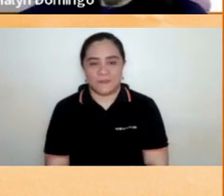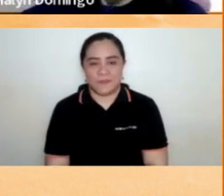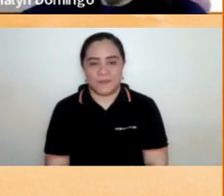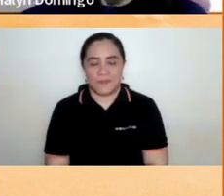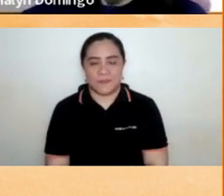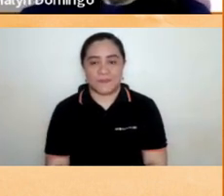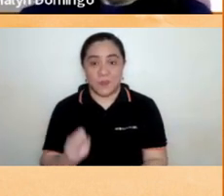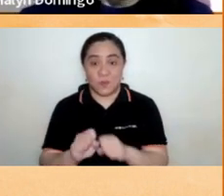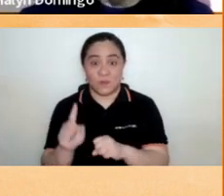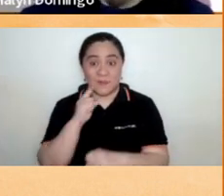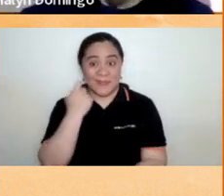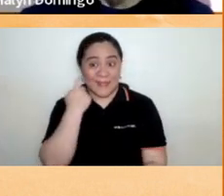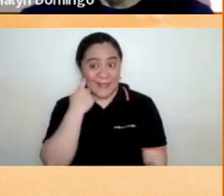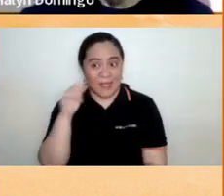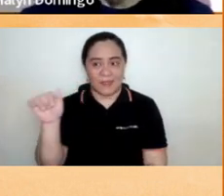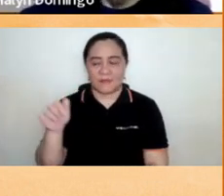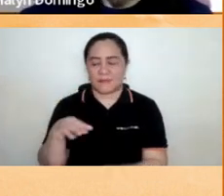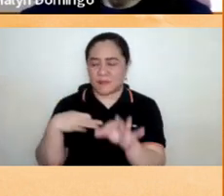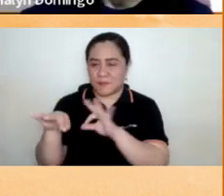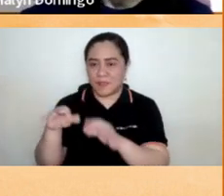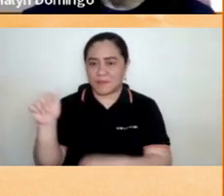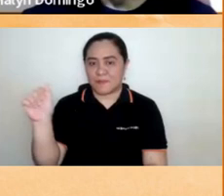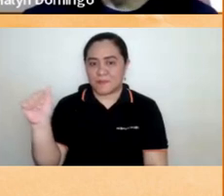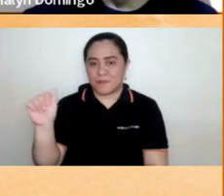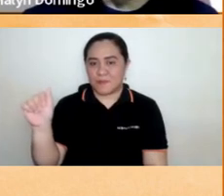the amygdala plays a role.